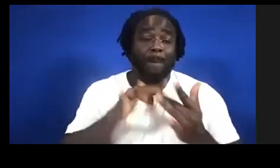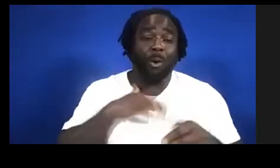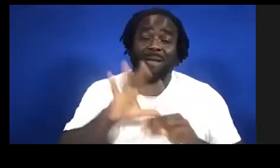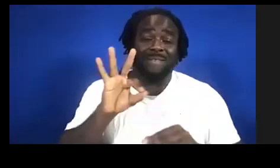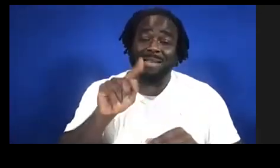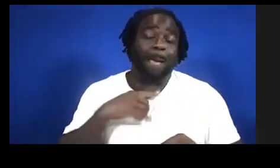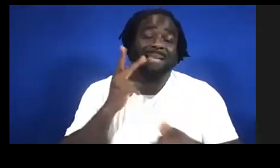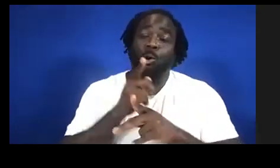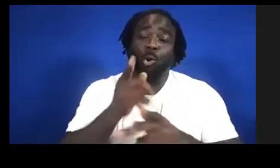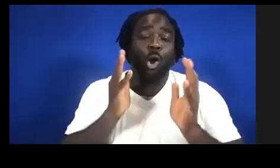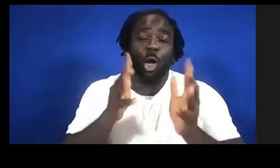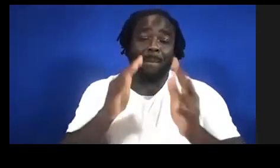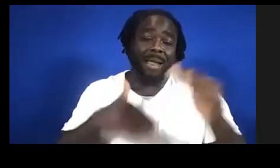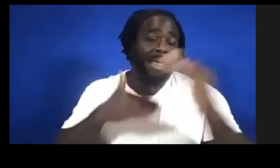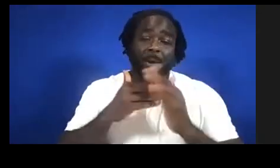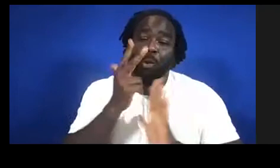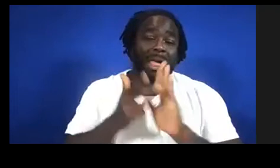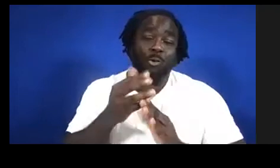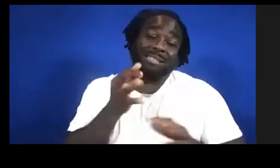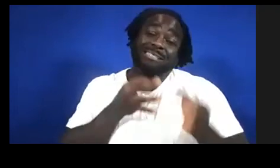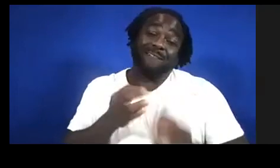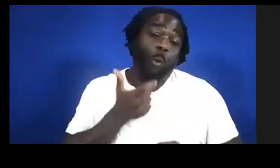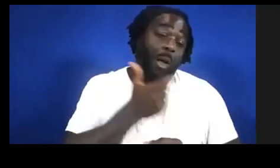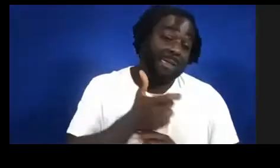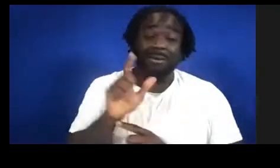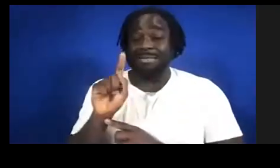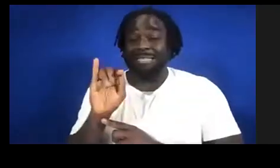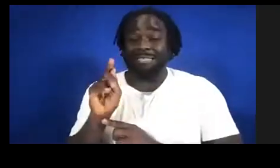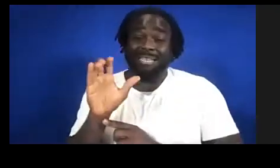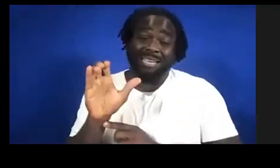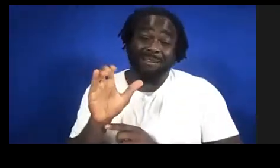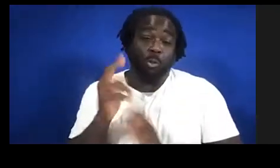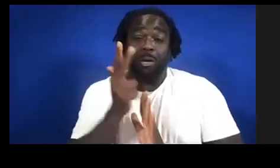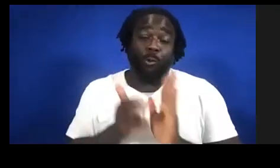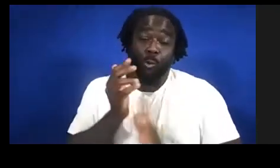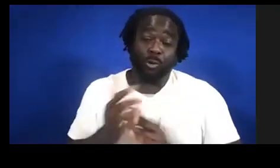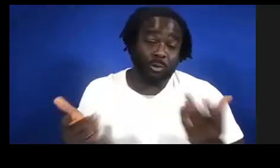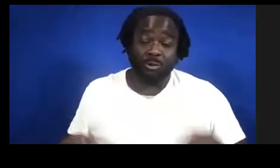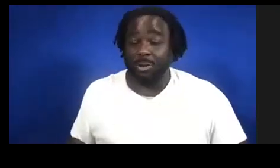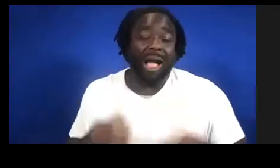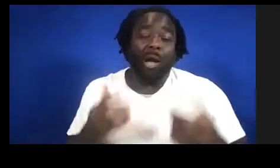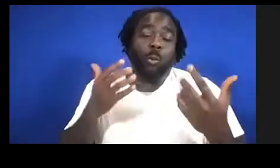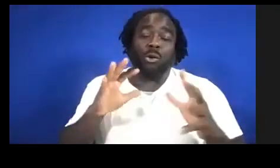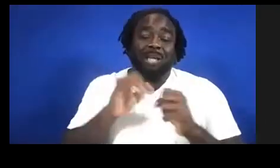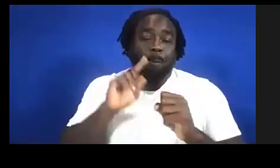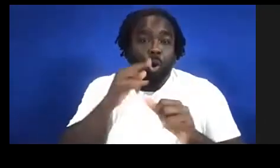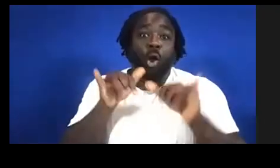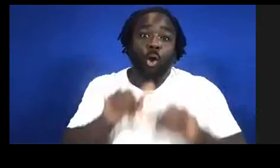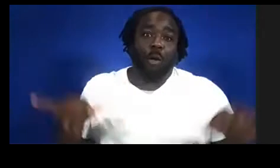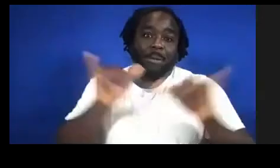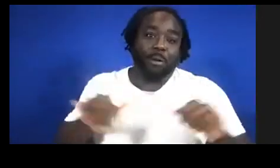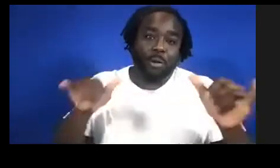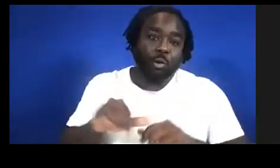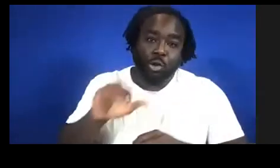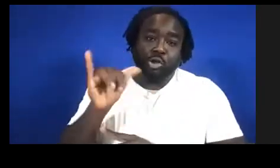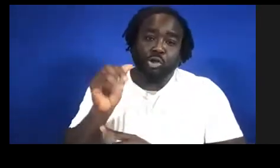traffic, call me on FaceTime. I'll keep you busy. I'll chit chat with you for 3 hours, or maybe you can just